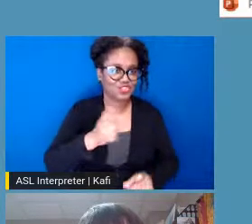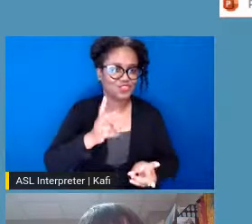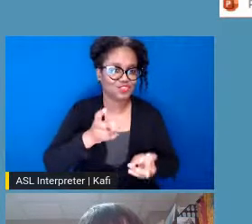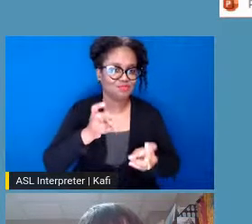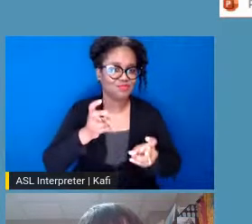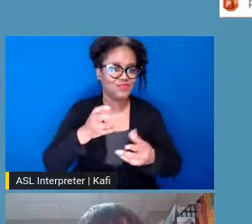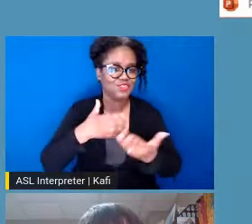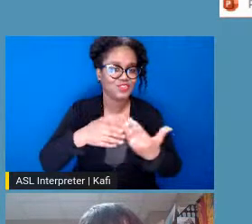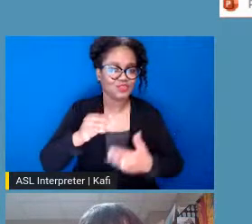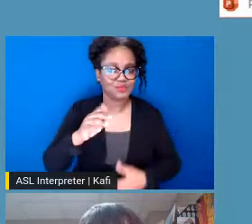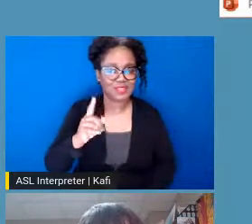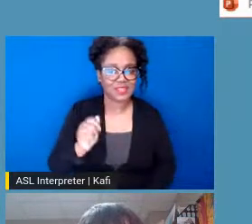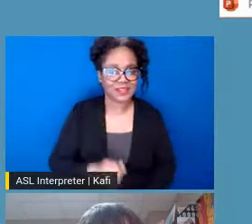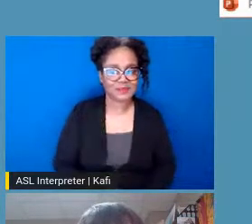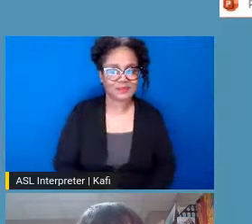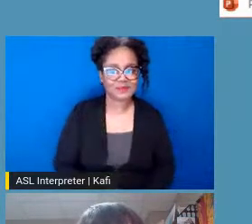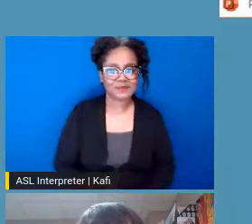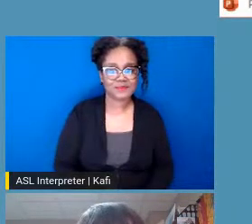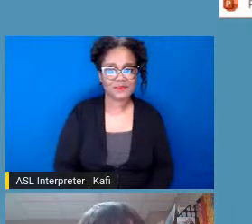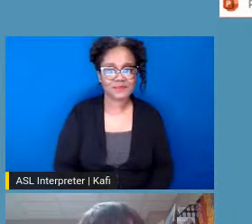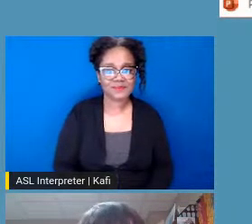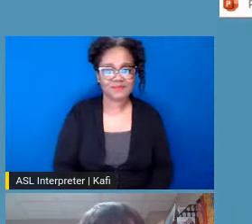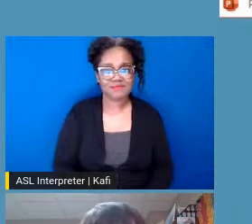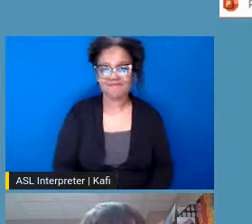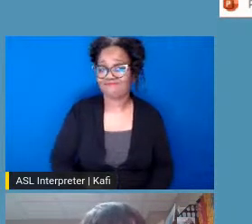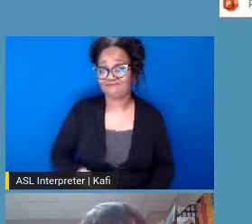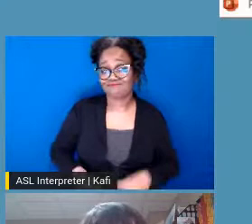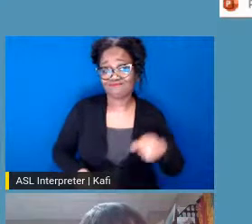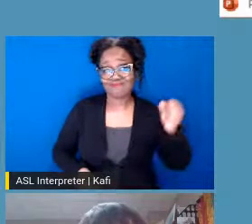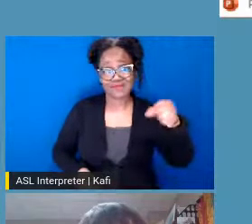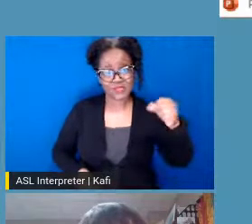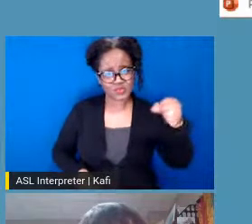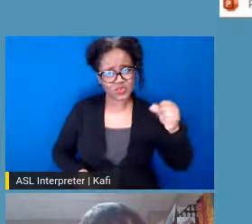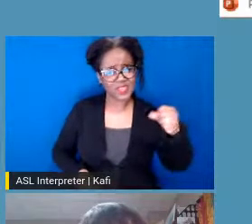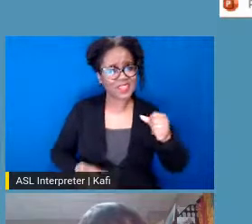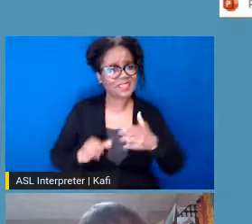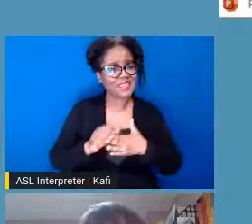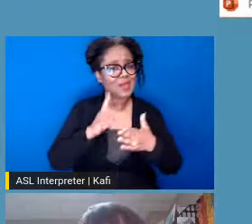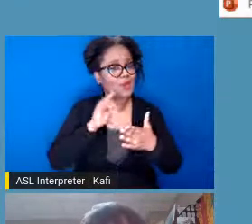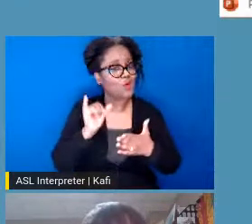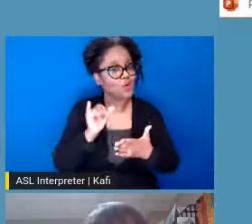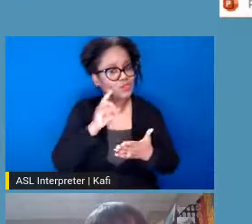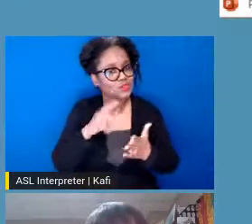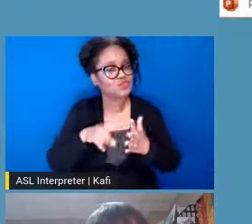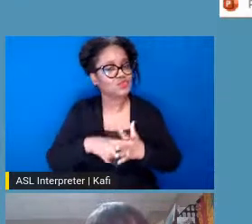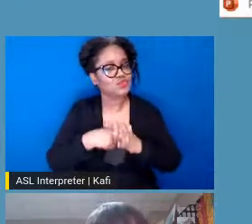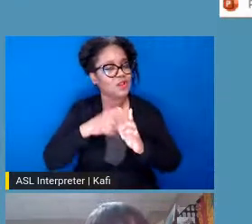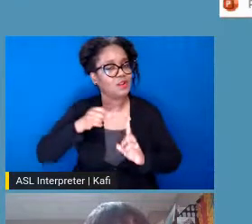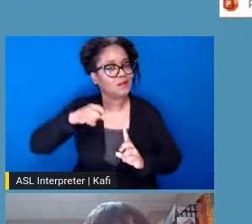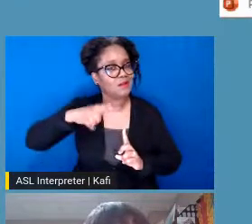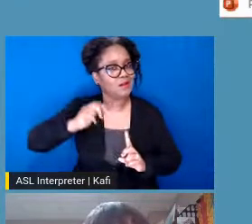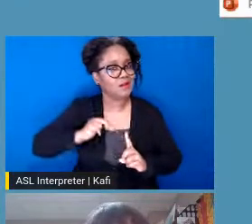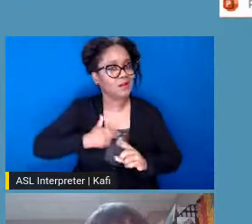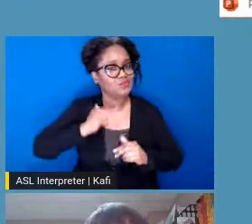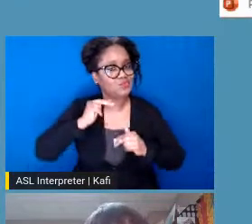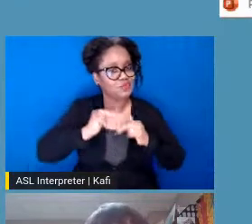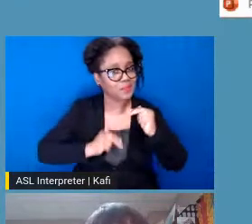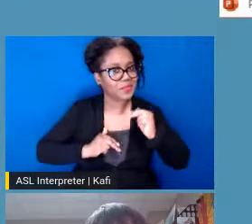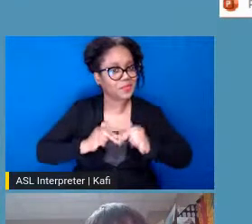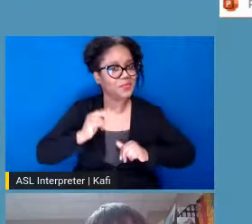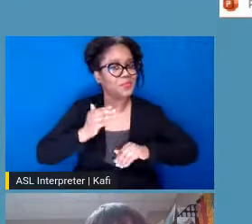really started with then building out the website with content as well, for our collections area of our